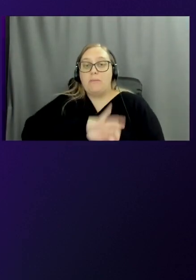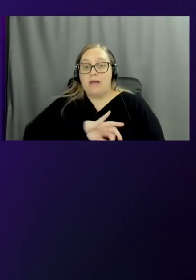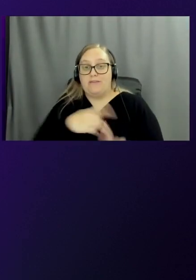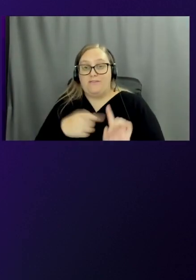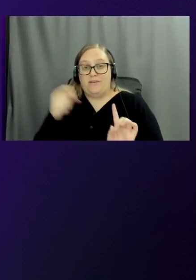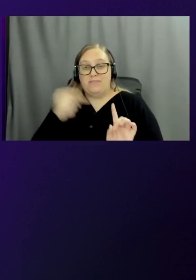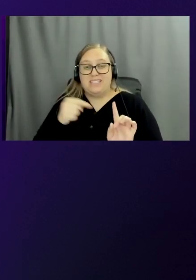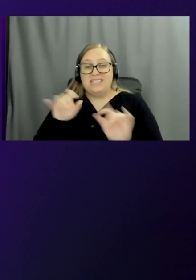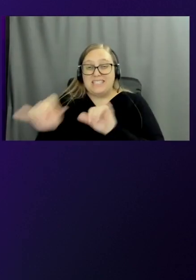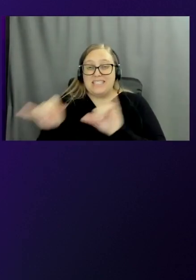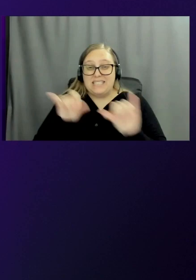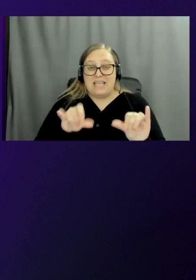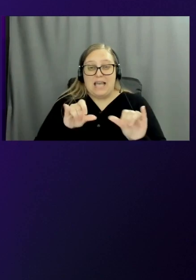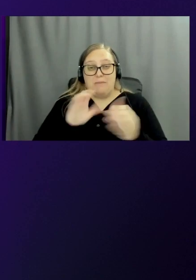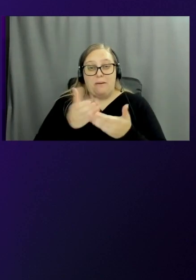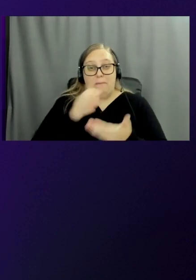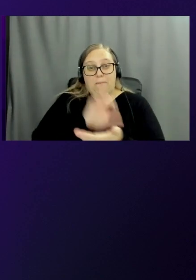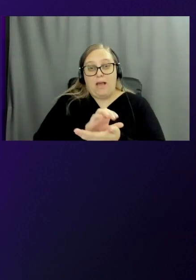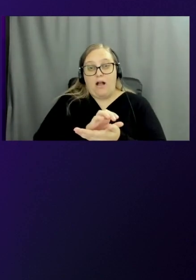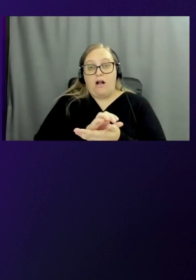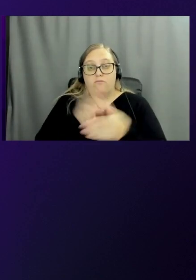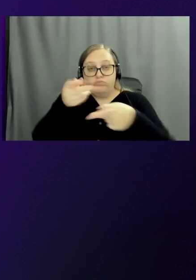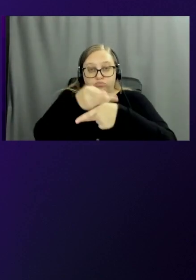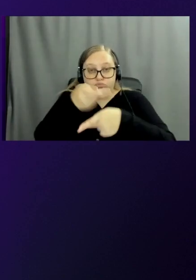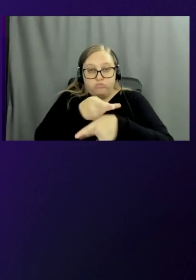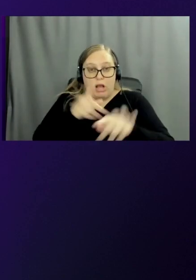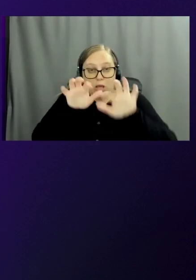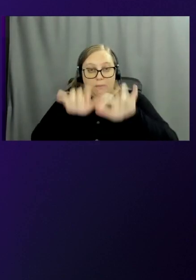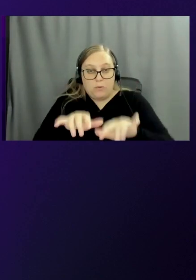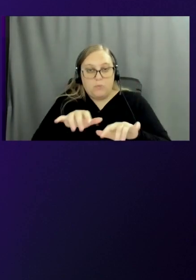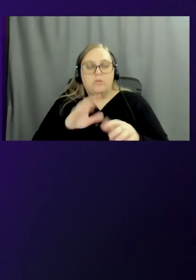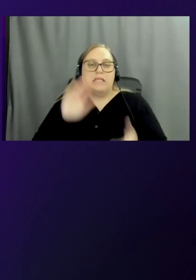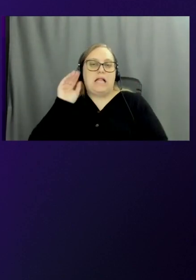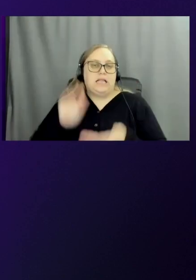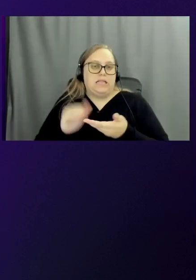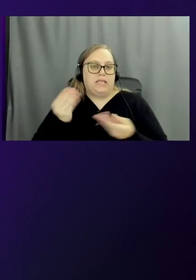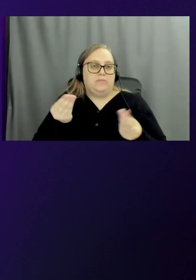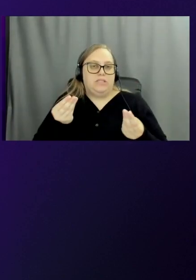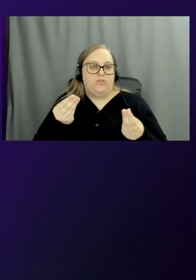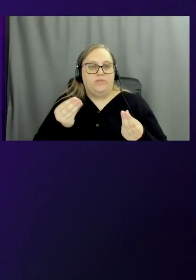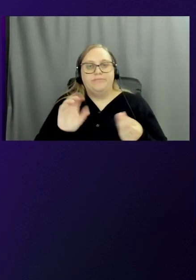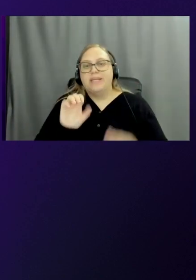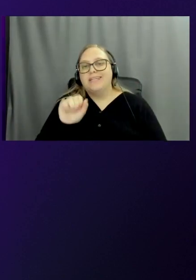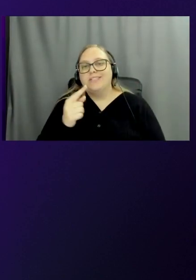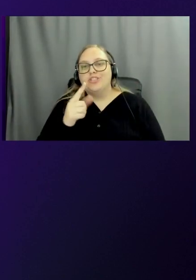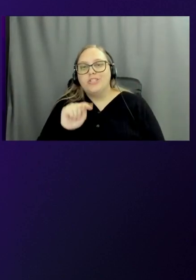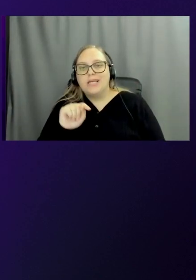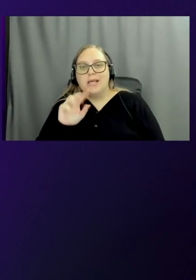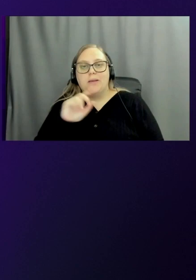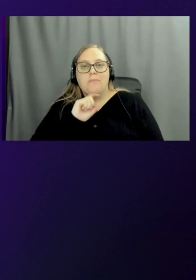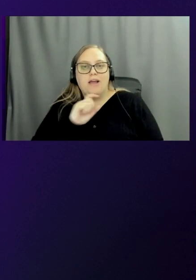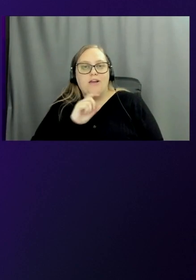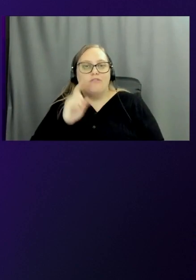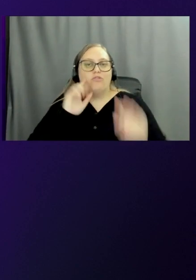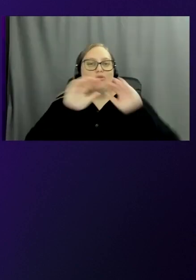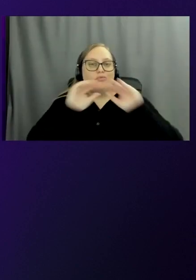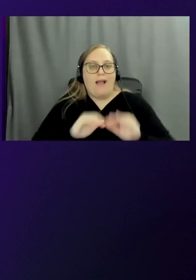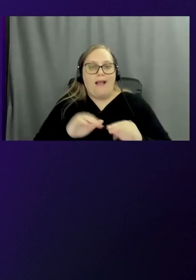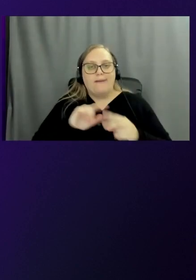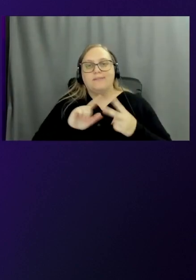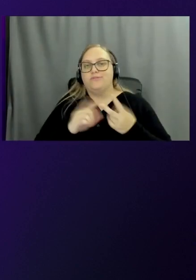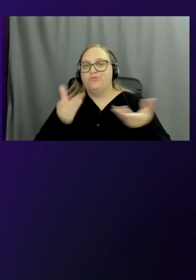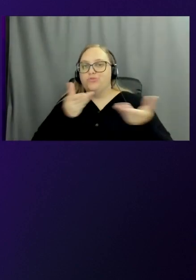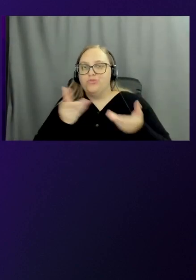same amount of compute, we end up needing less material. Less material in terms of sheet metal for racks and for servers, fewer Nitro cards, fewer